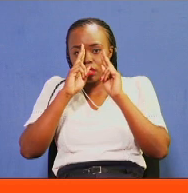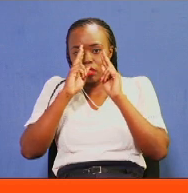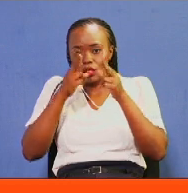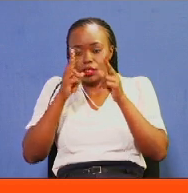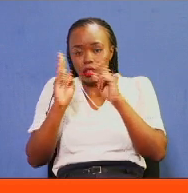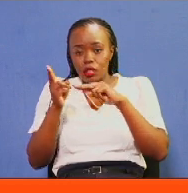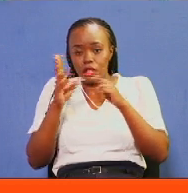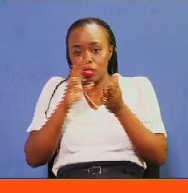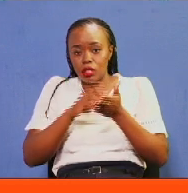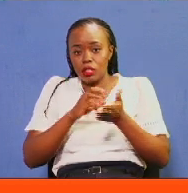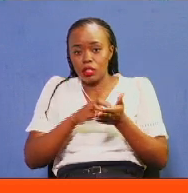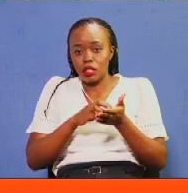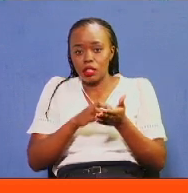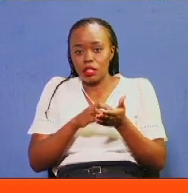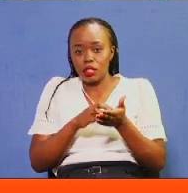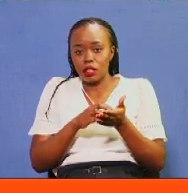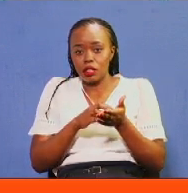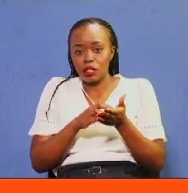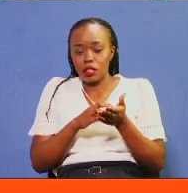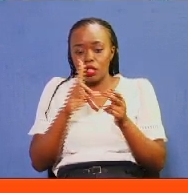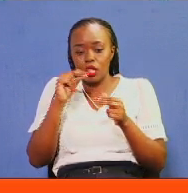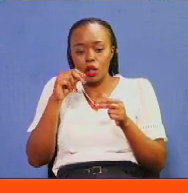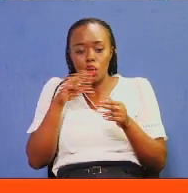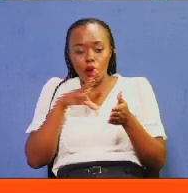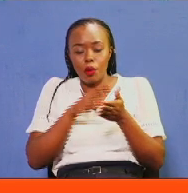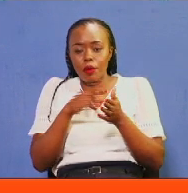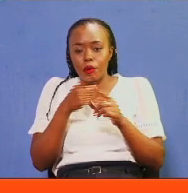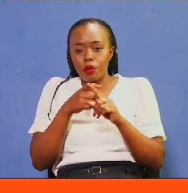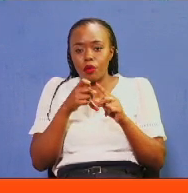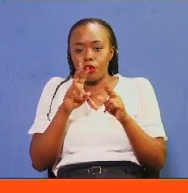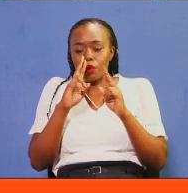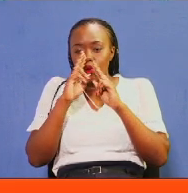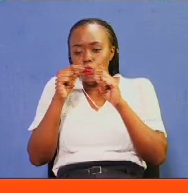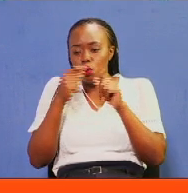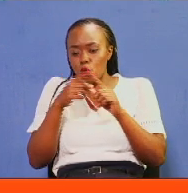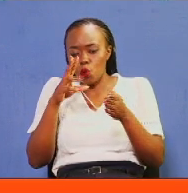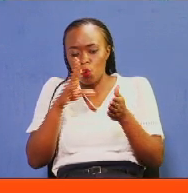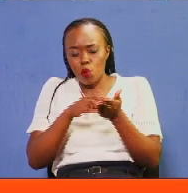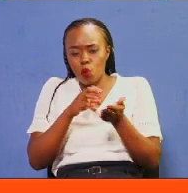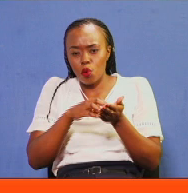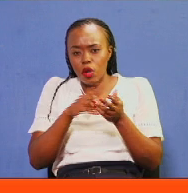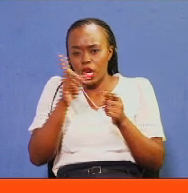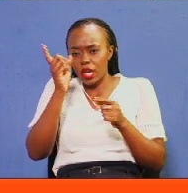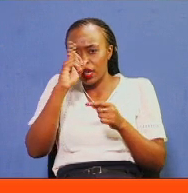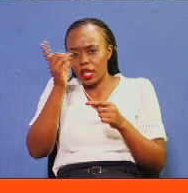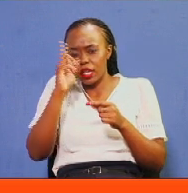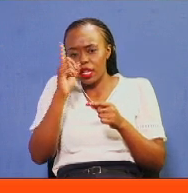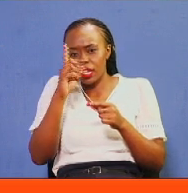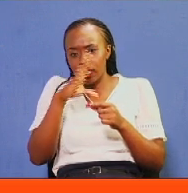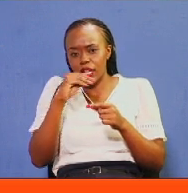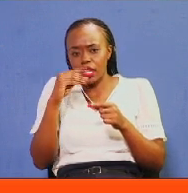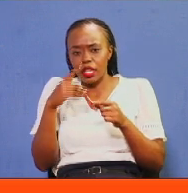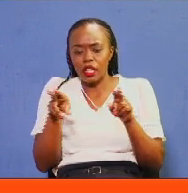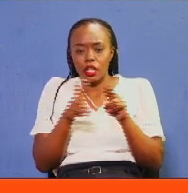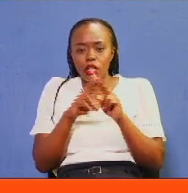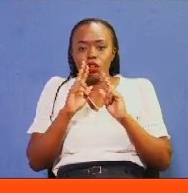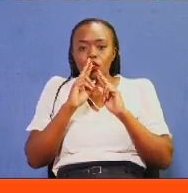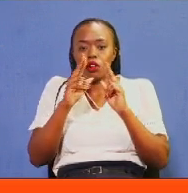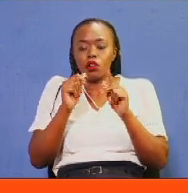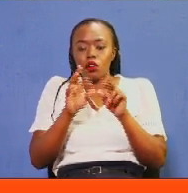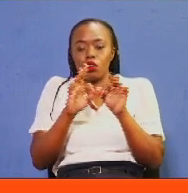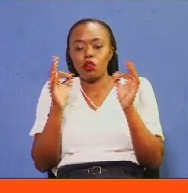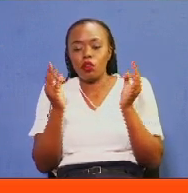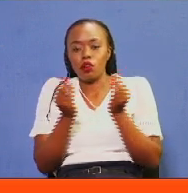to the nearest police station. The matter was reported at Central Police Station in Nairobi, and you can report that to the